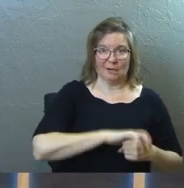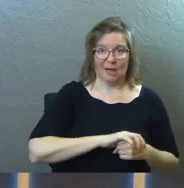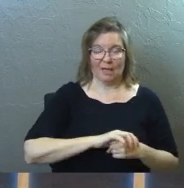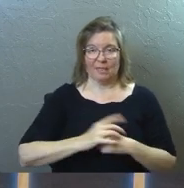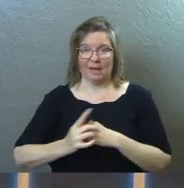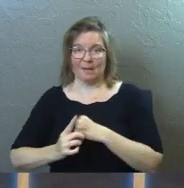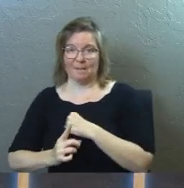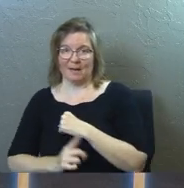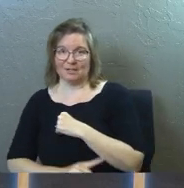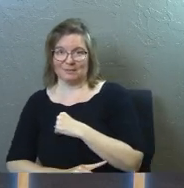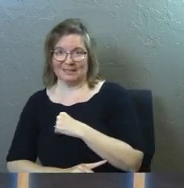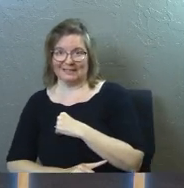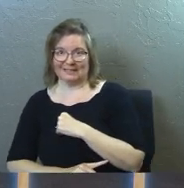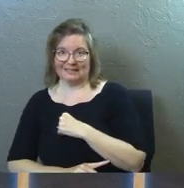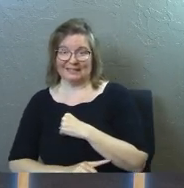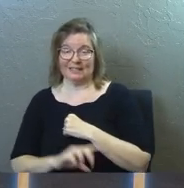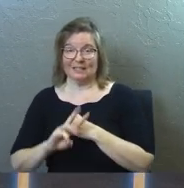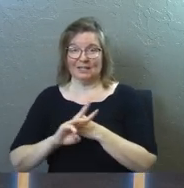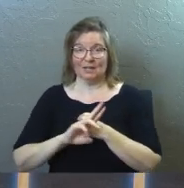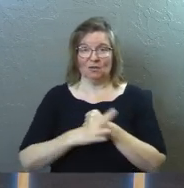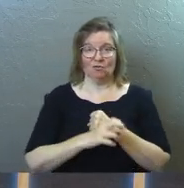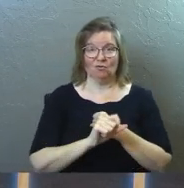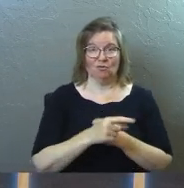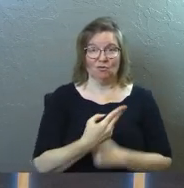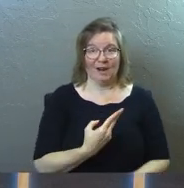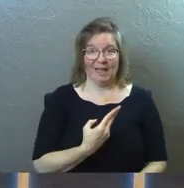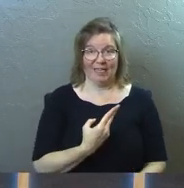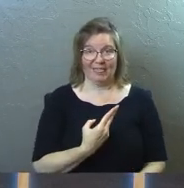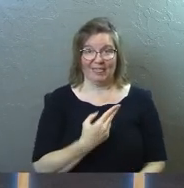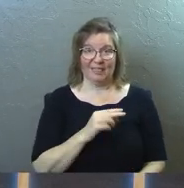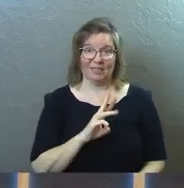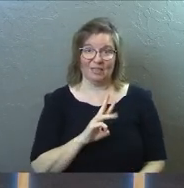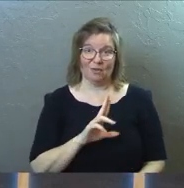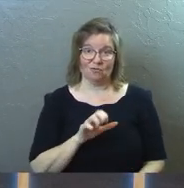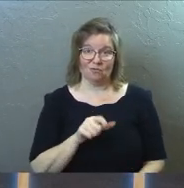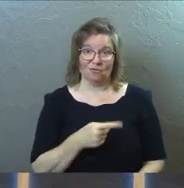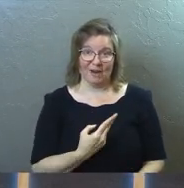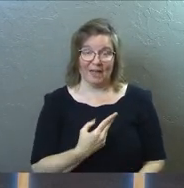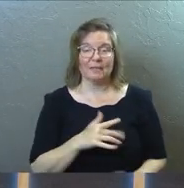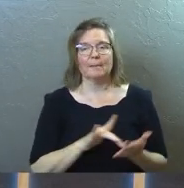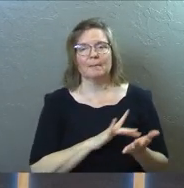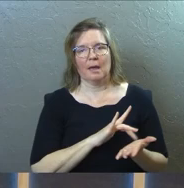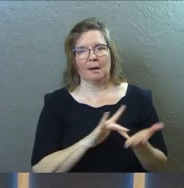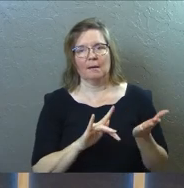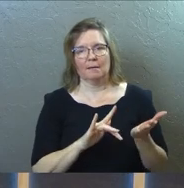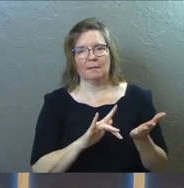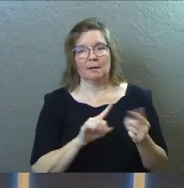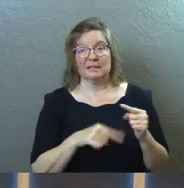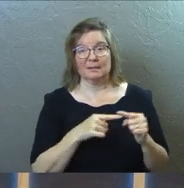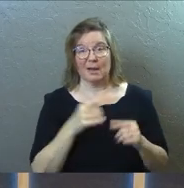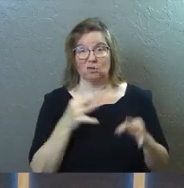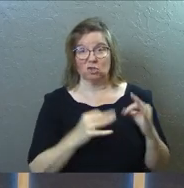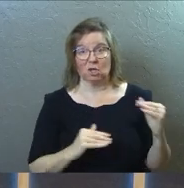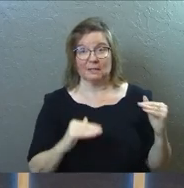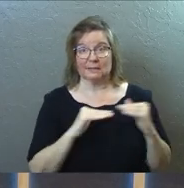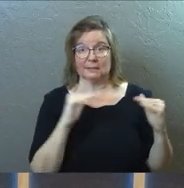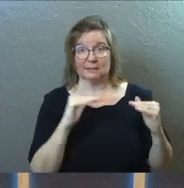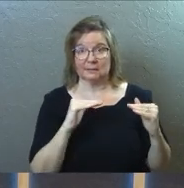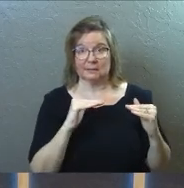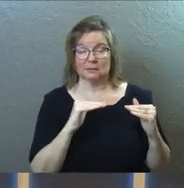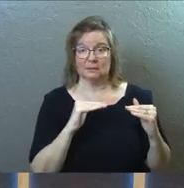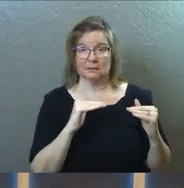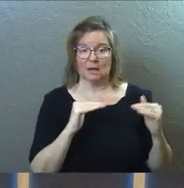punishment. Yes. God's wrath is paid. God's wrath is about justice. It's